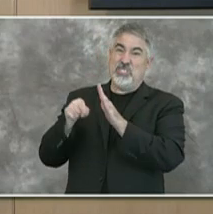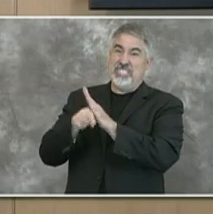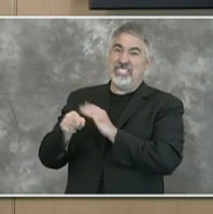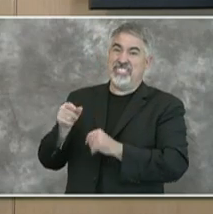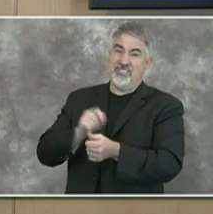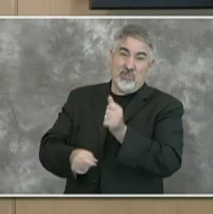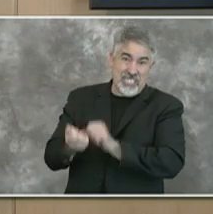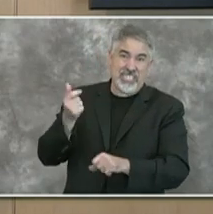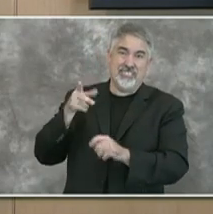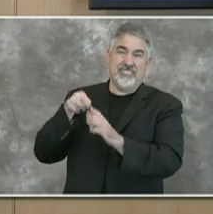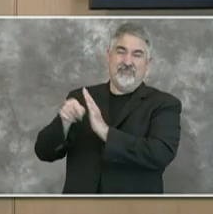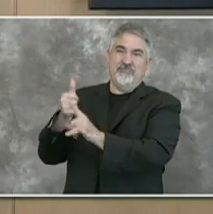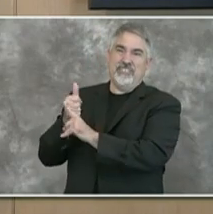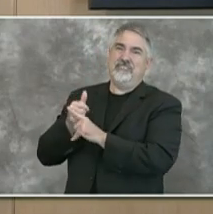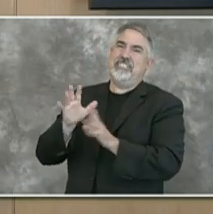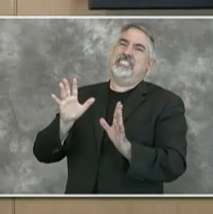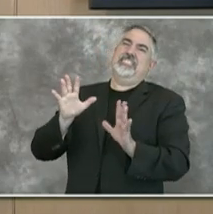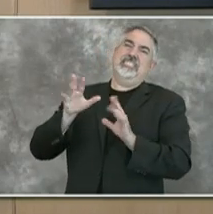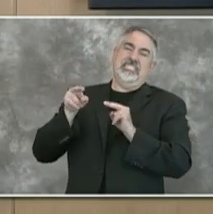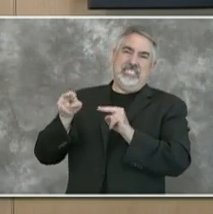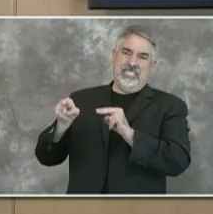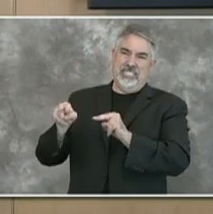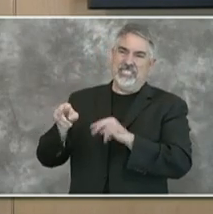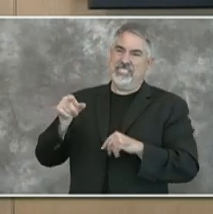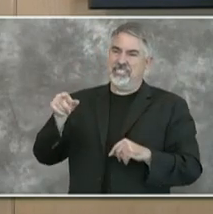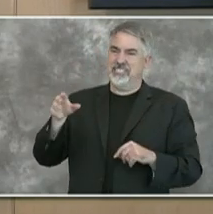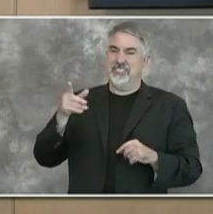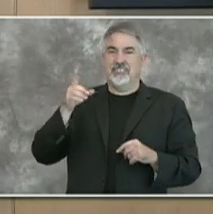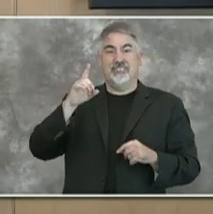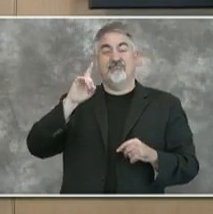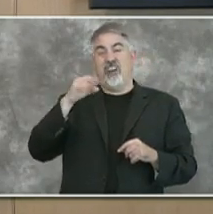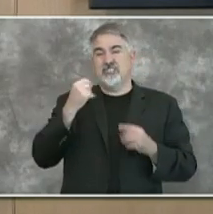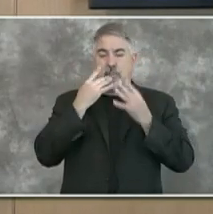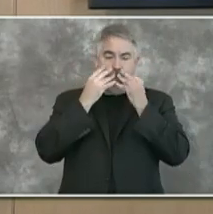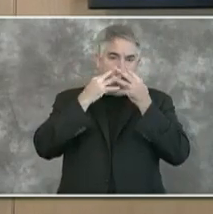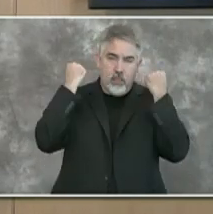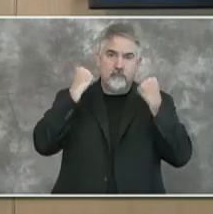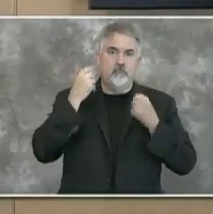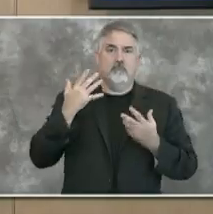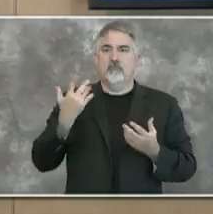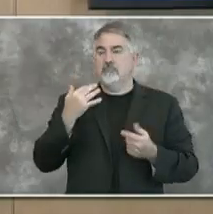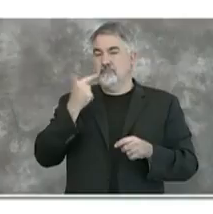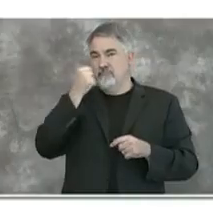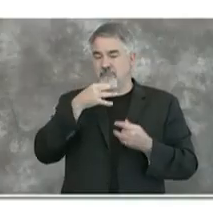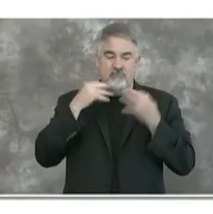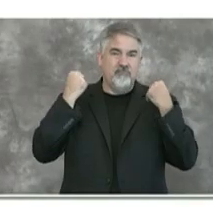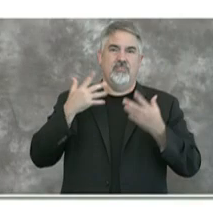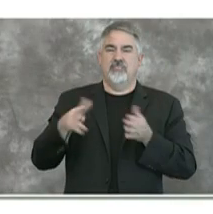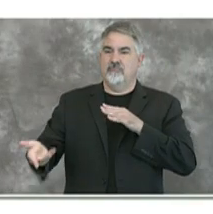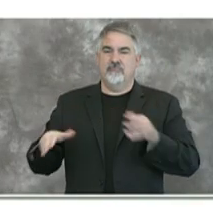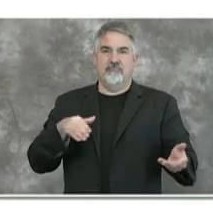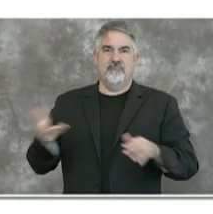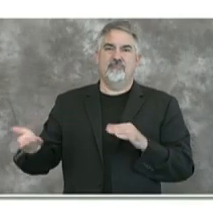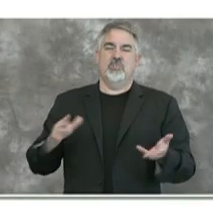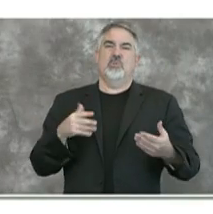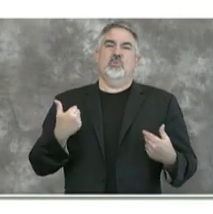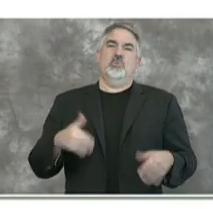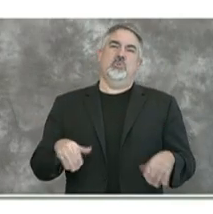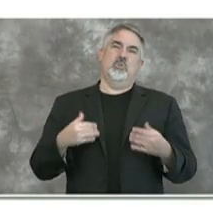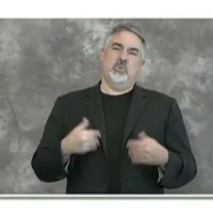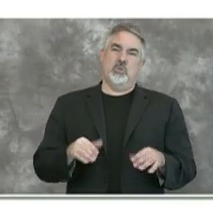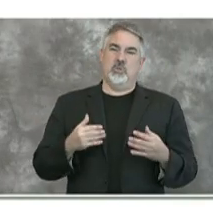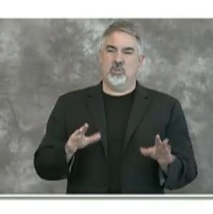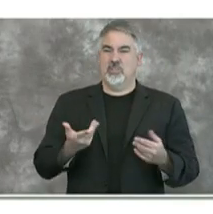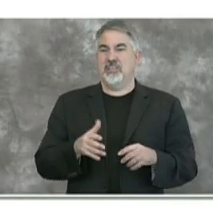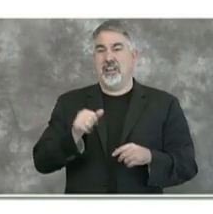and of drug overdose as well. So a quick reminder to take any talk of suicide